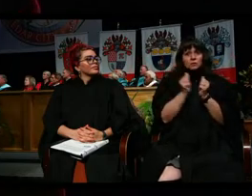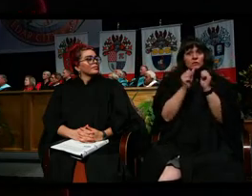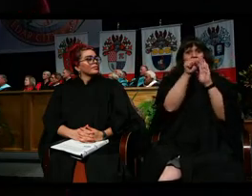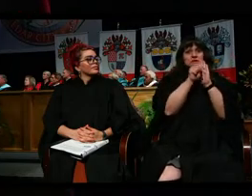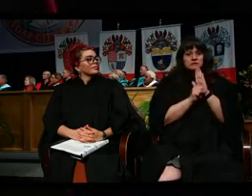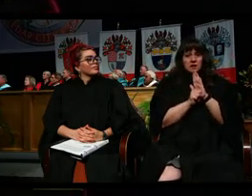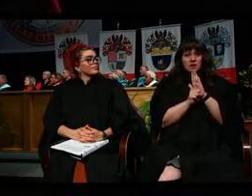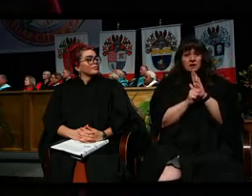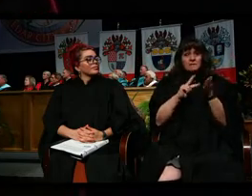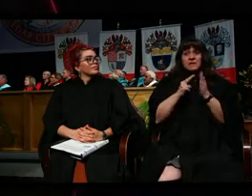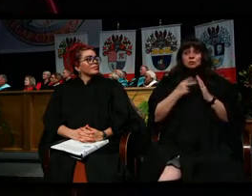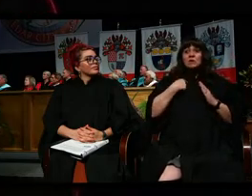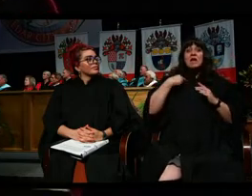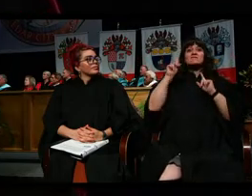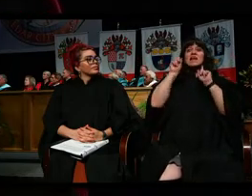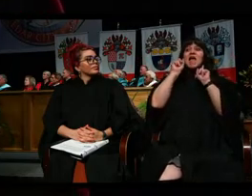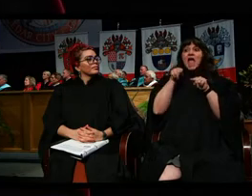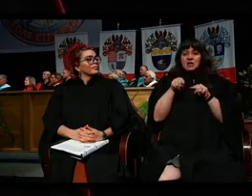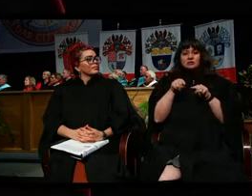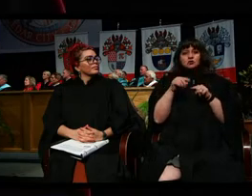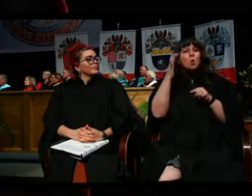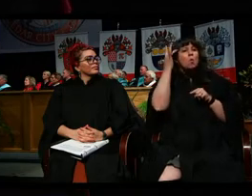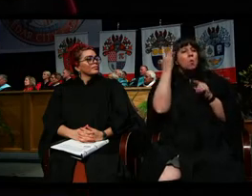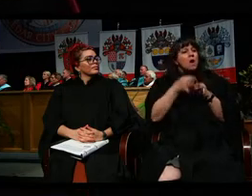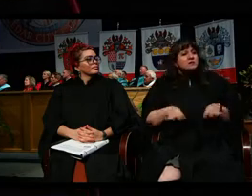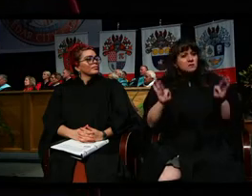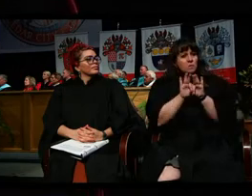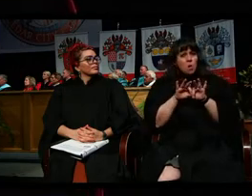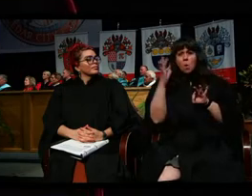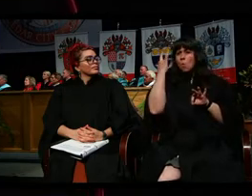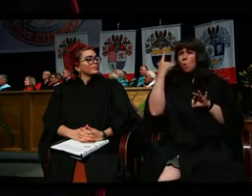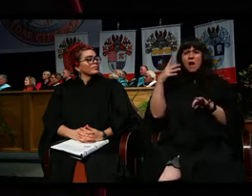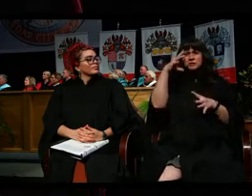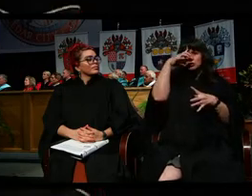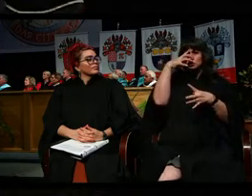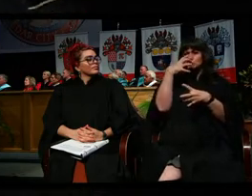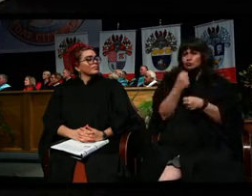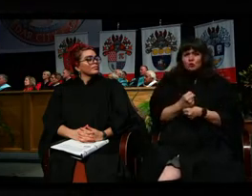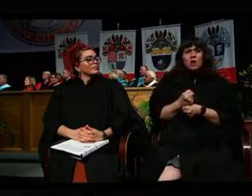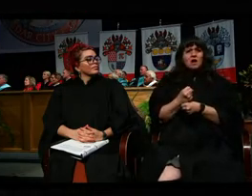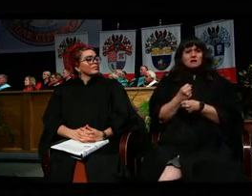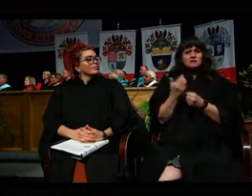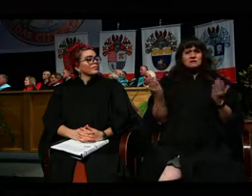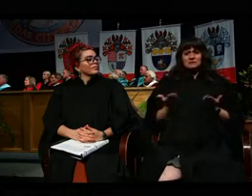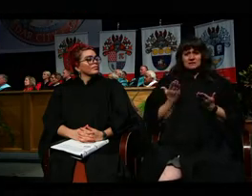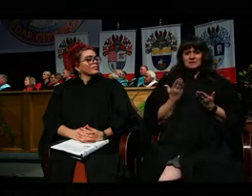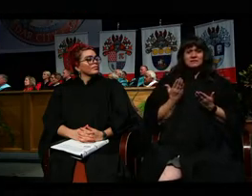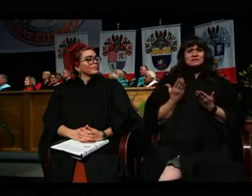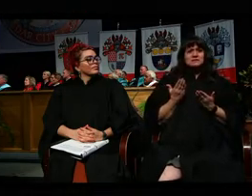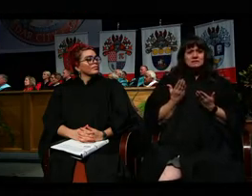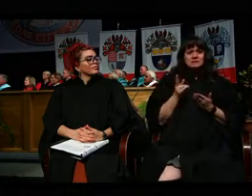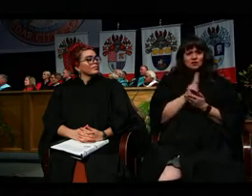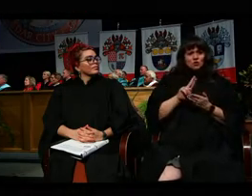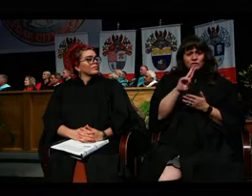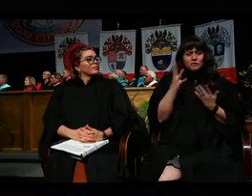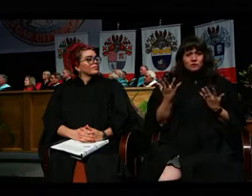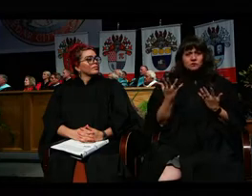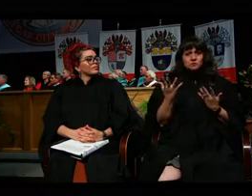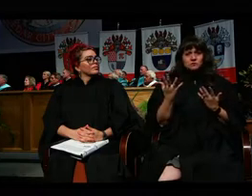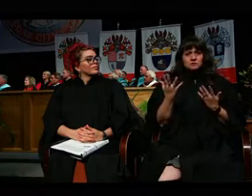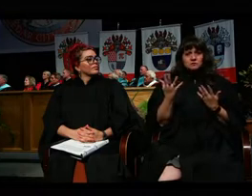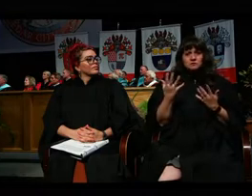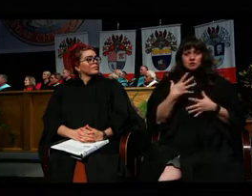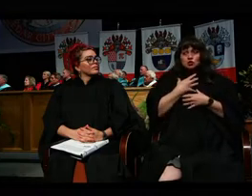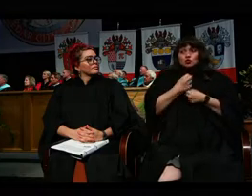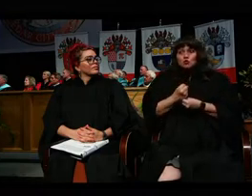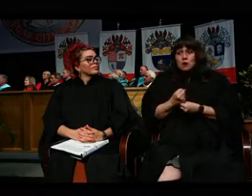that question, why is this important to me? Why should I trust this institution? And again, remember, to trust your neighbor